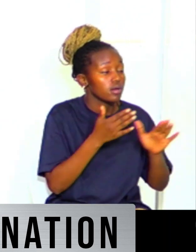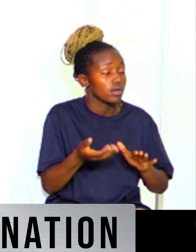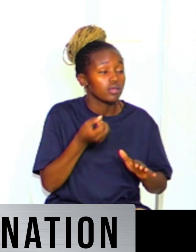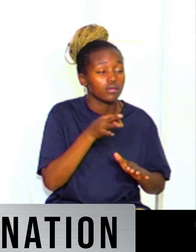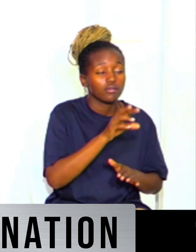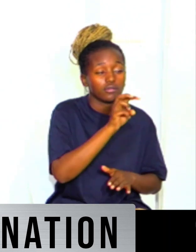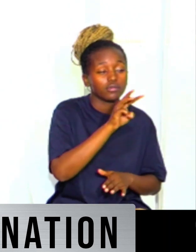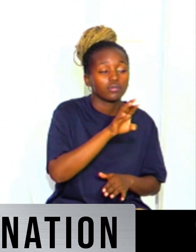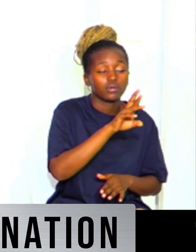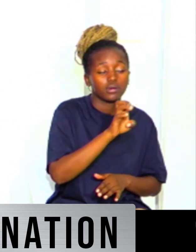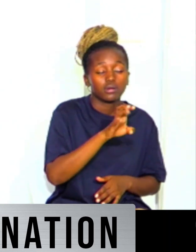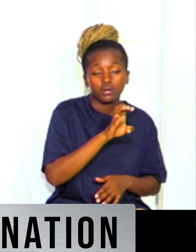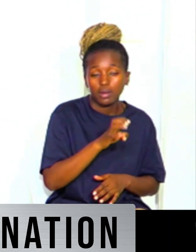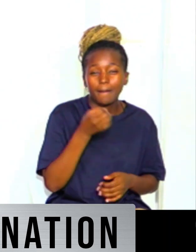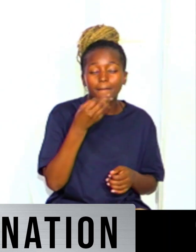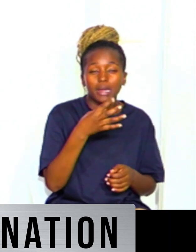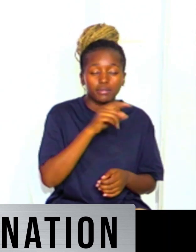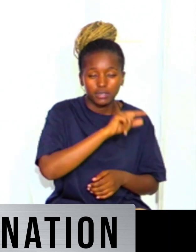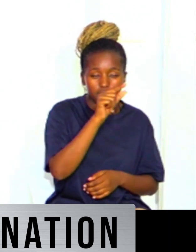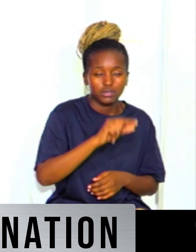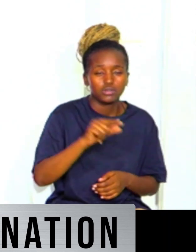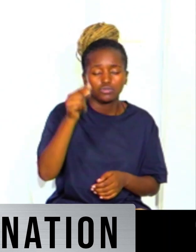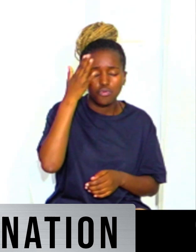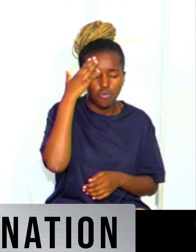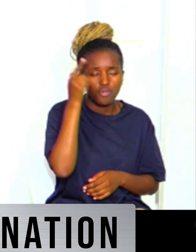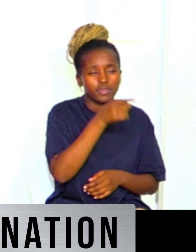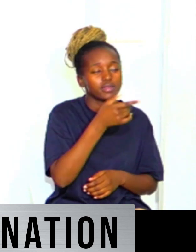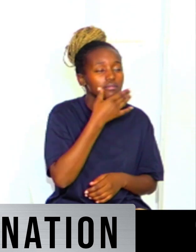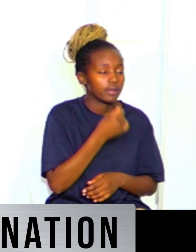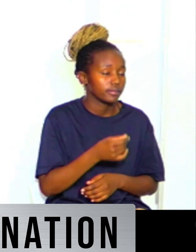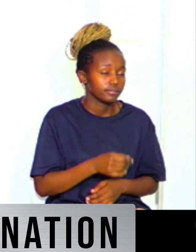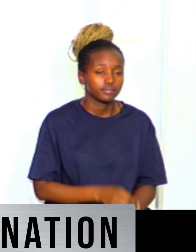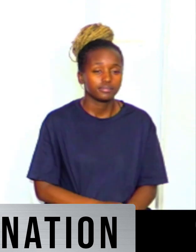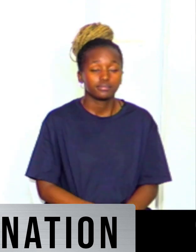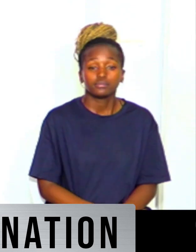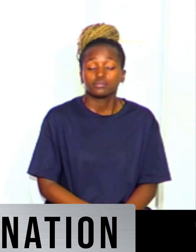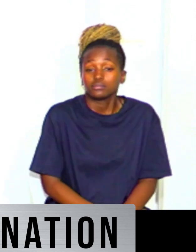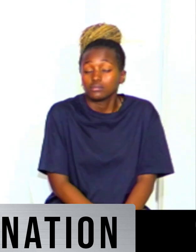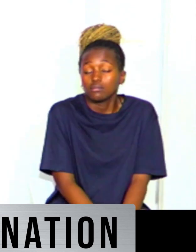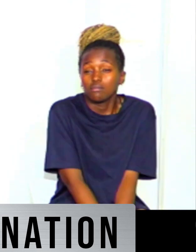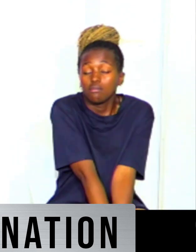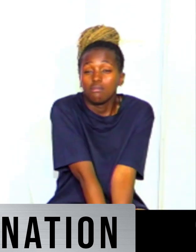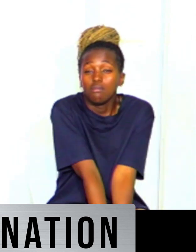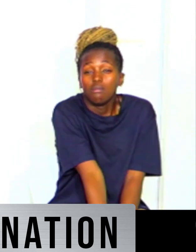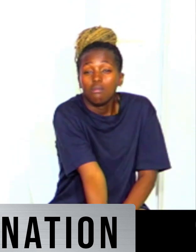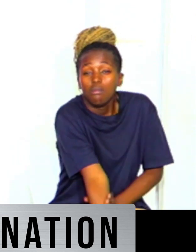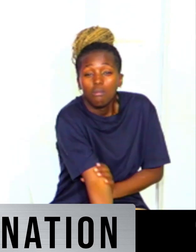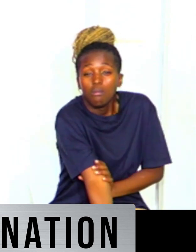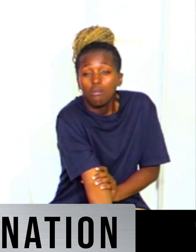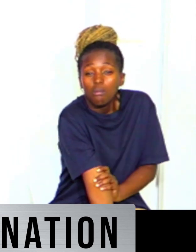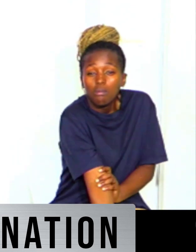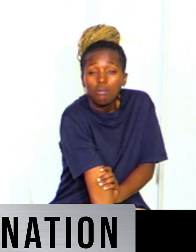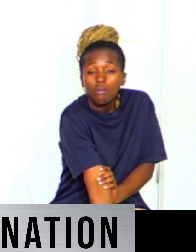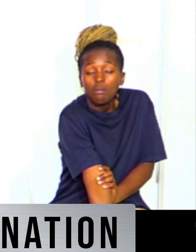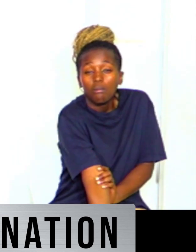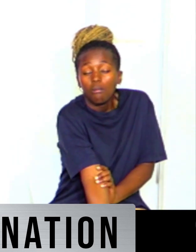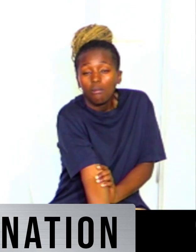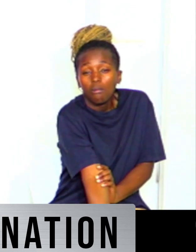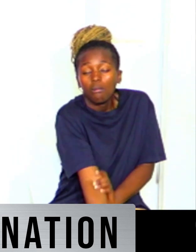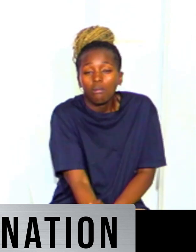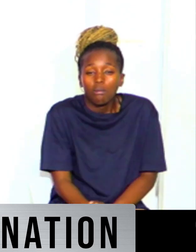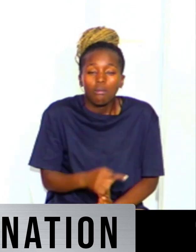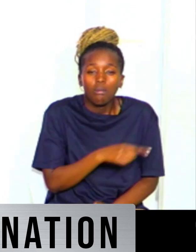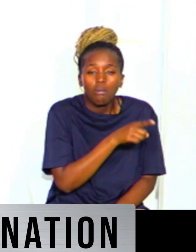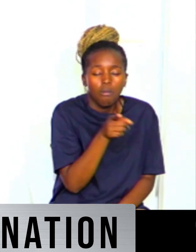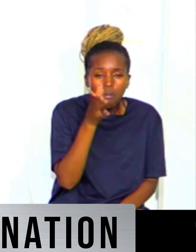Yeah. Many Gen Zs knew him at his death. Do you agree with me? Hawakujua MP wa Kasipul alikuwa anaitwa